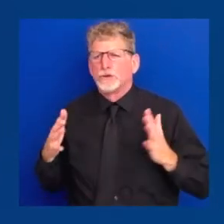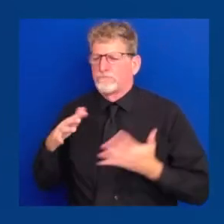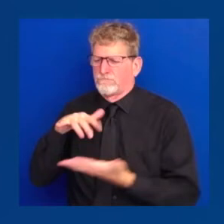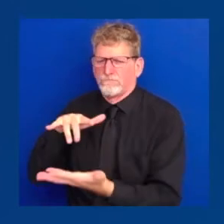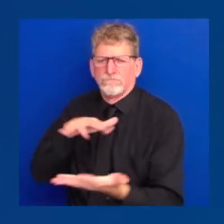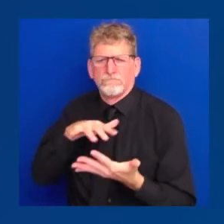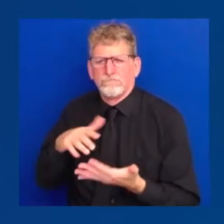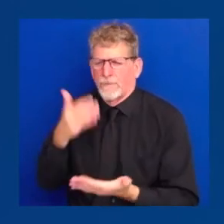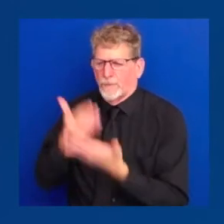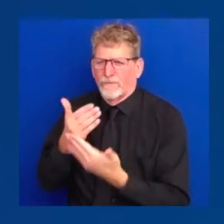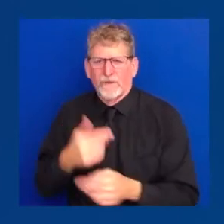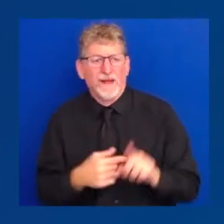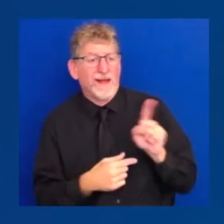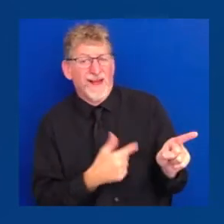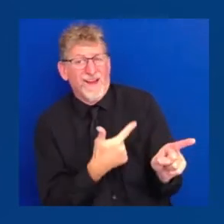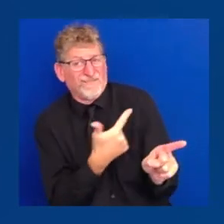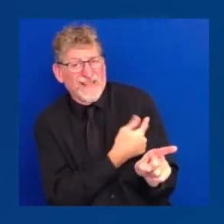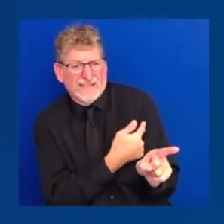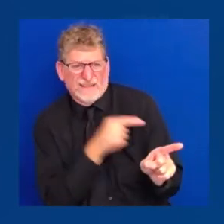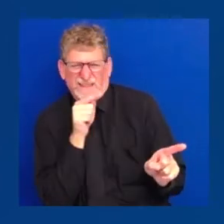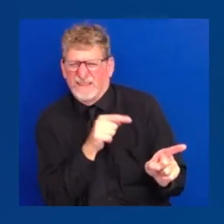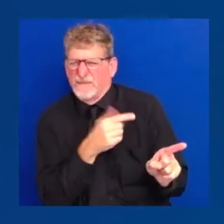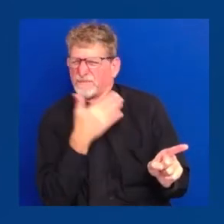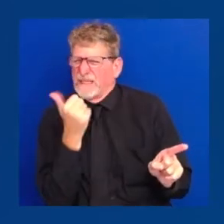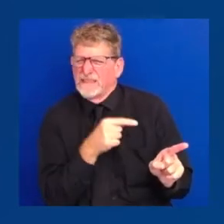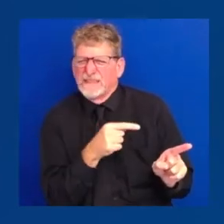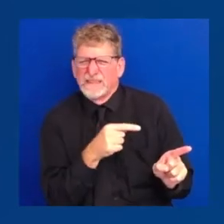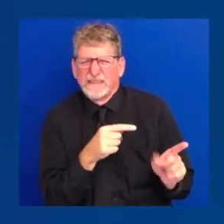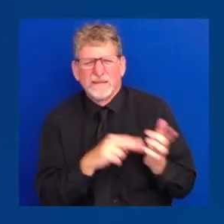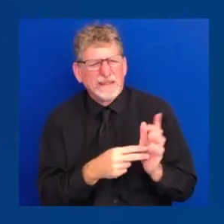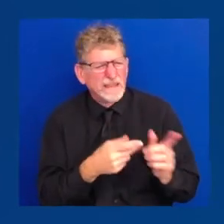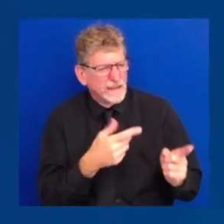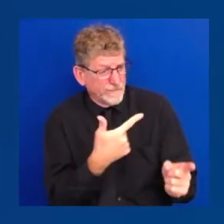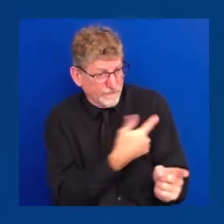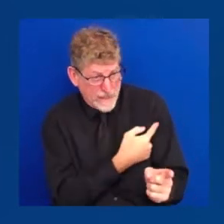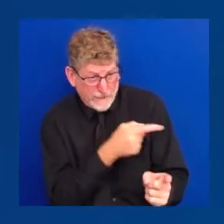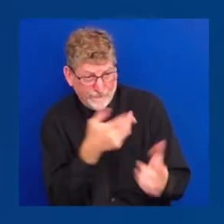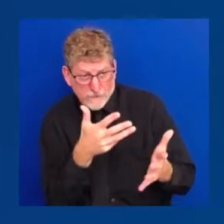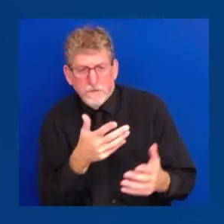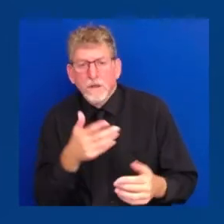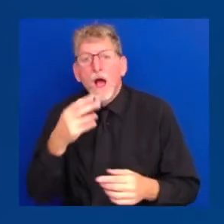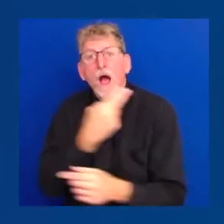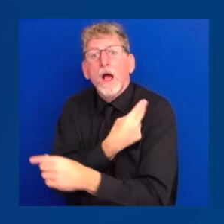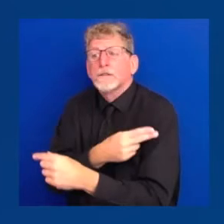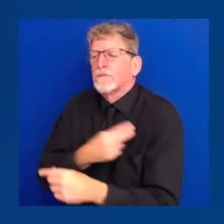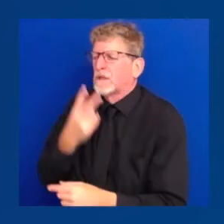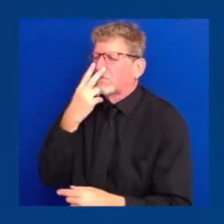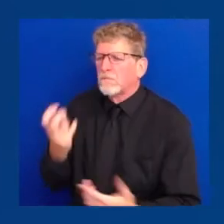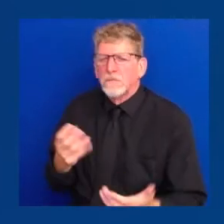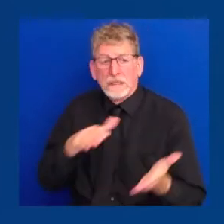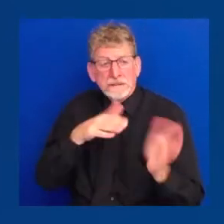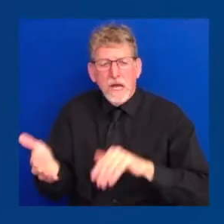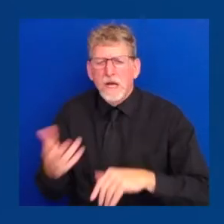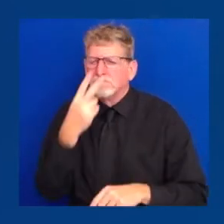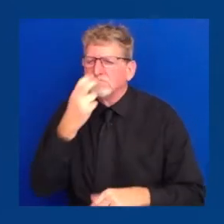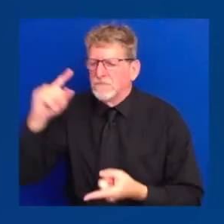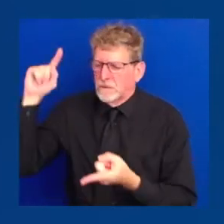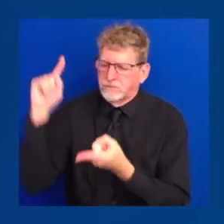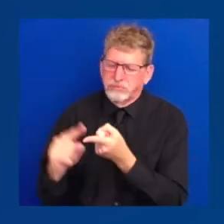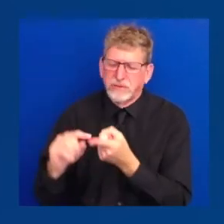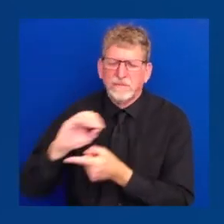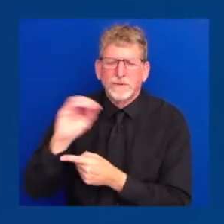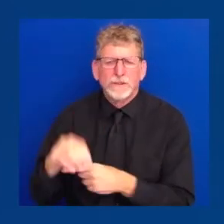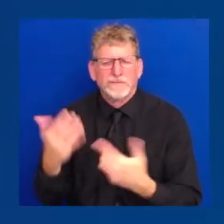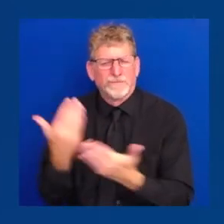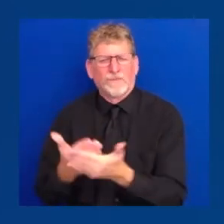available just this month. Also, the plan announced today calls for continued